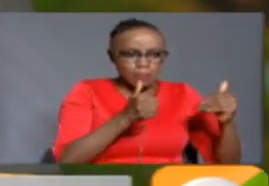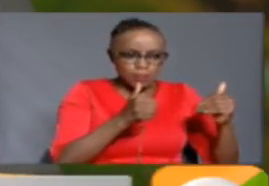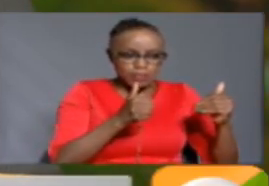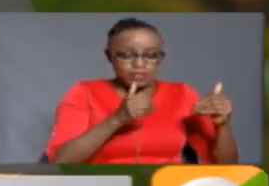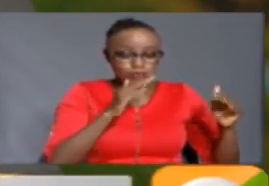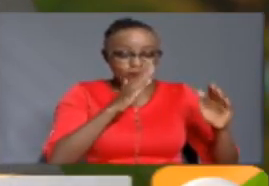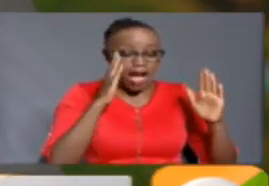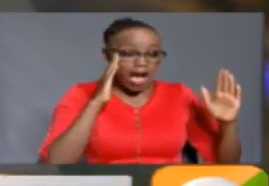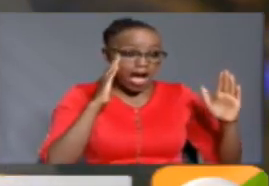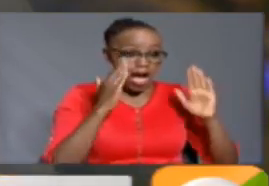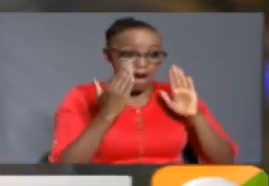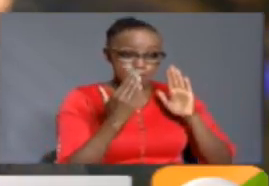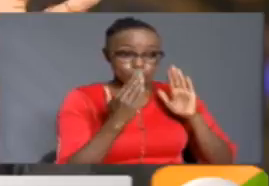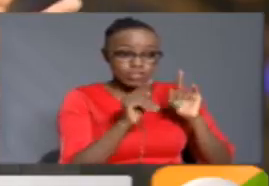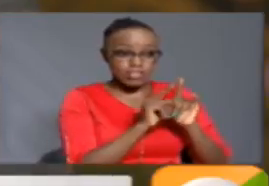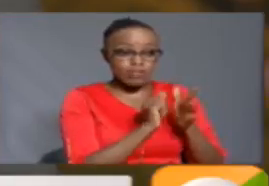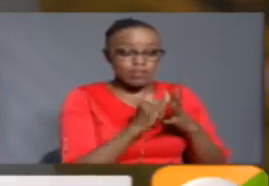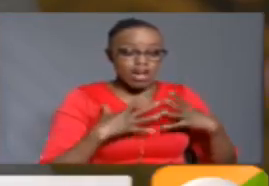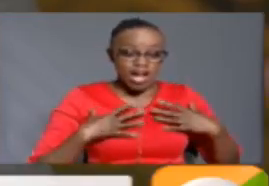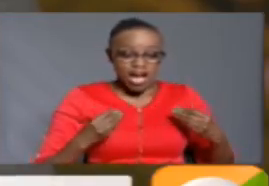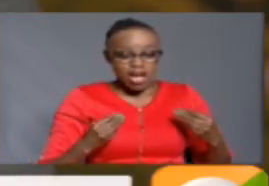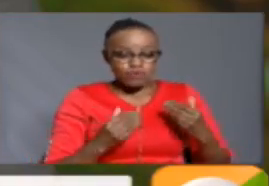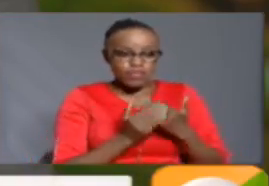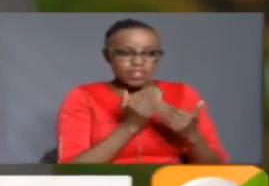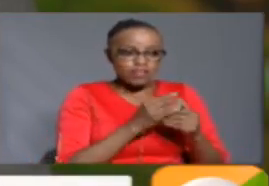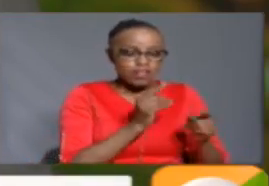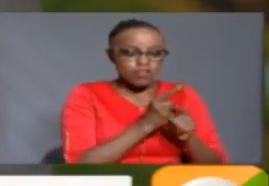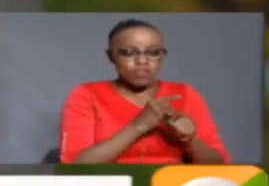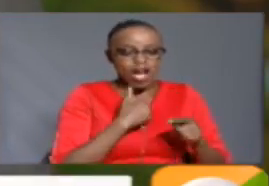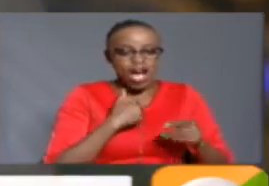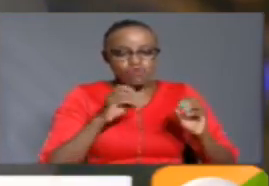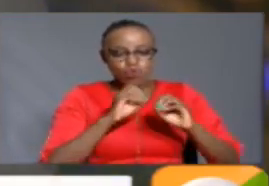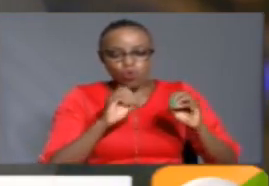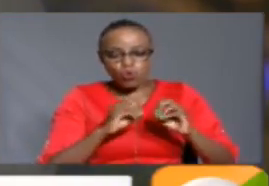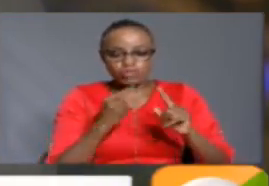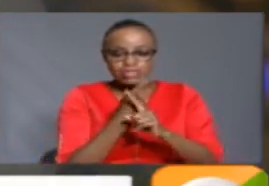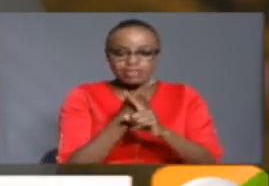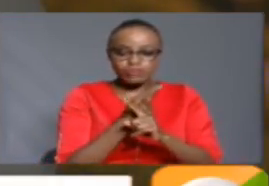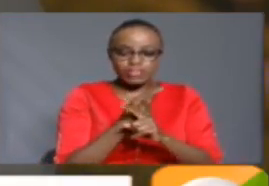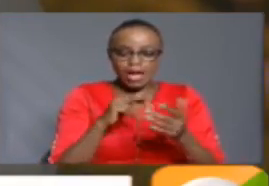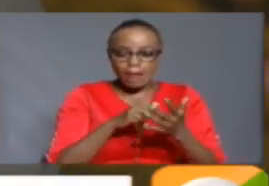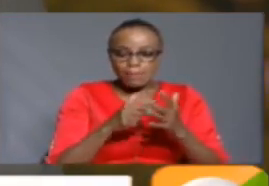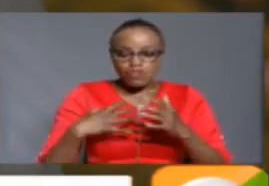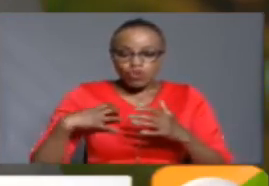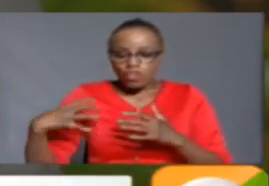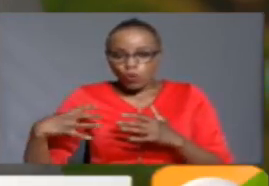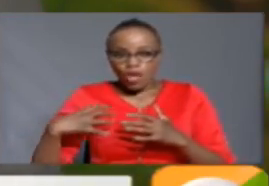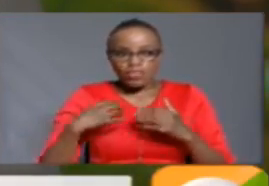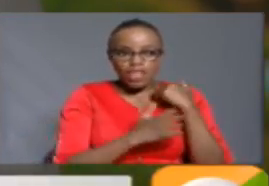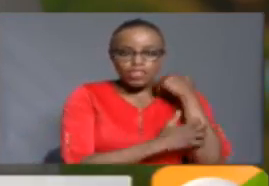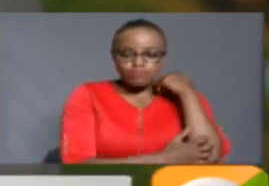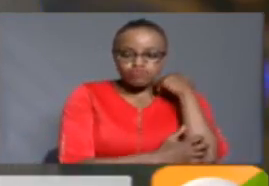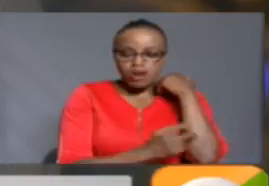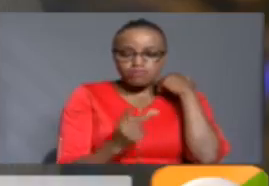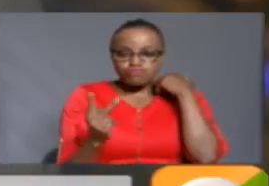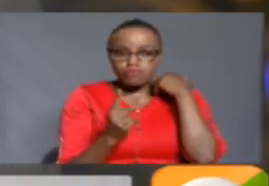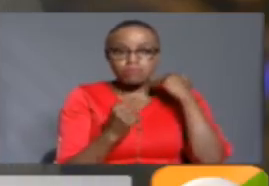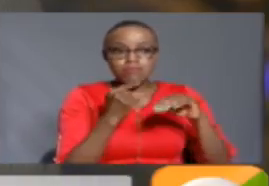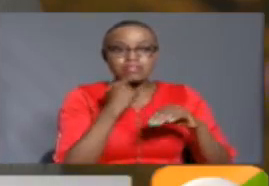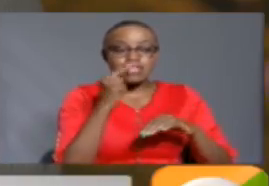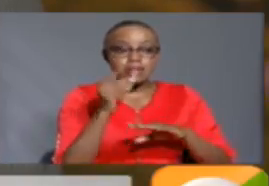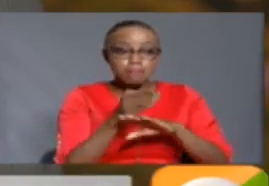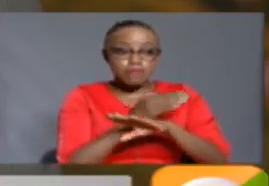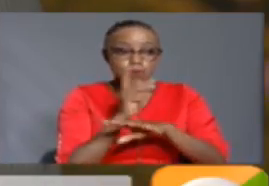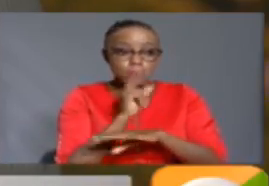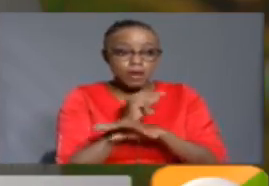approach. We have healthcare for the haves and healthcare for the have-nots. I have said this before.